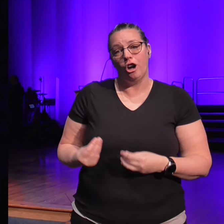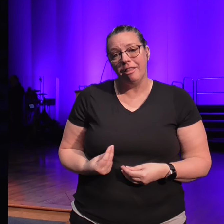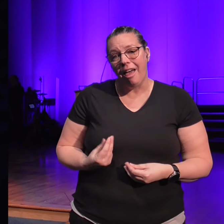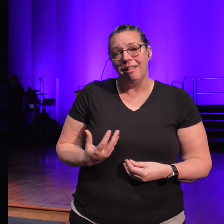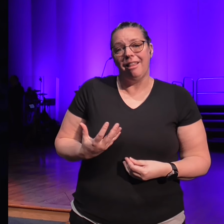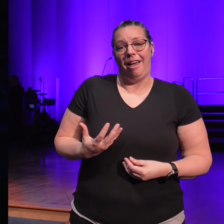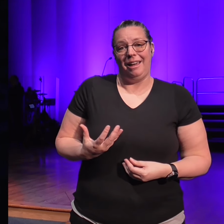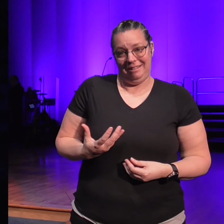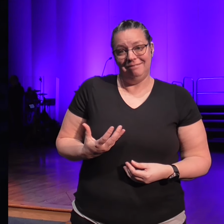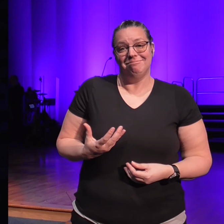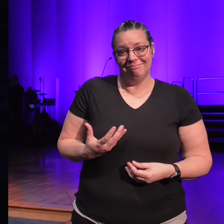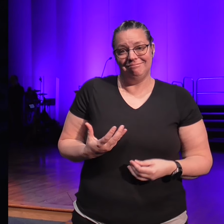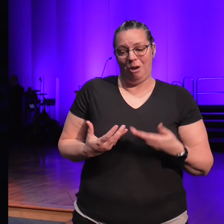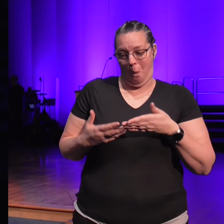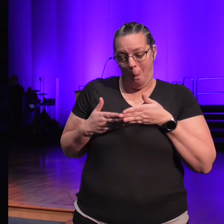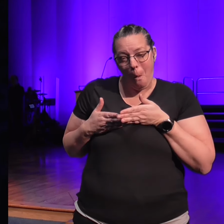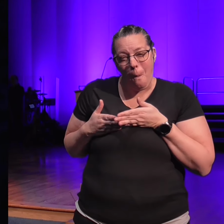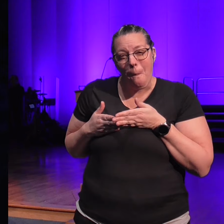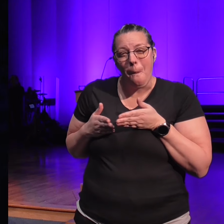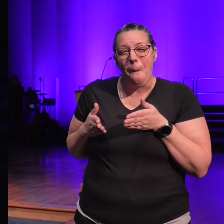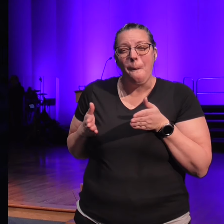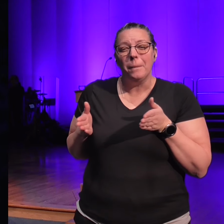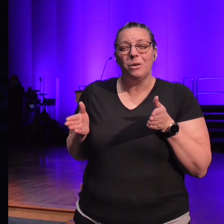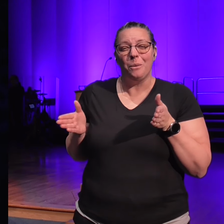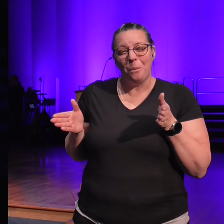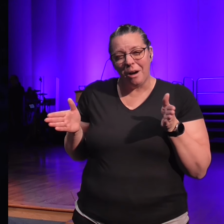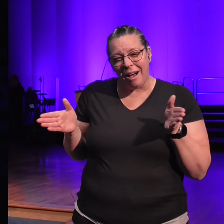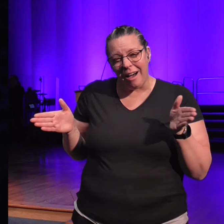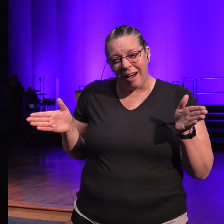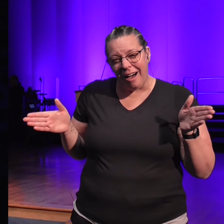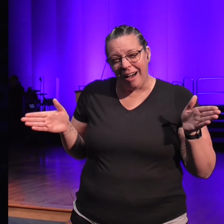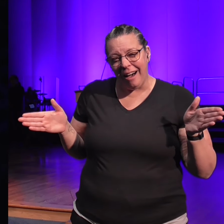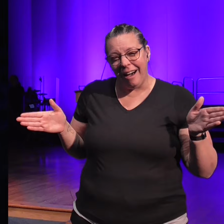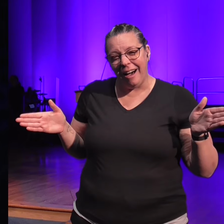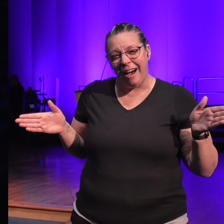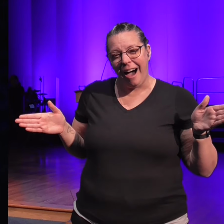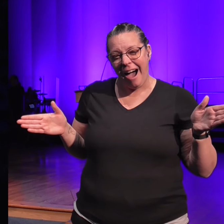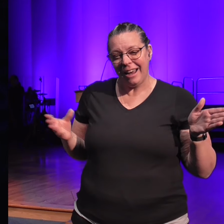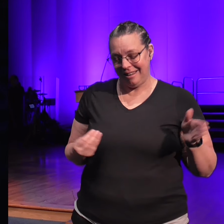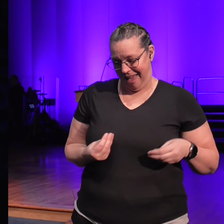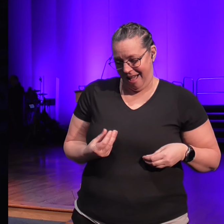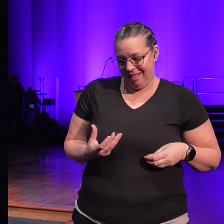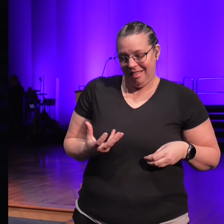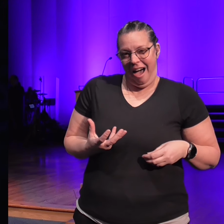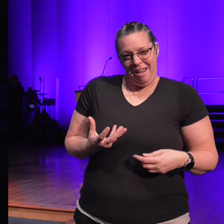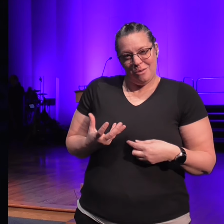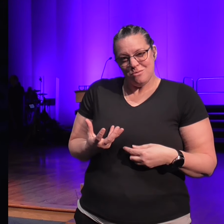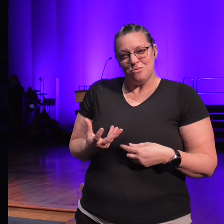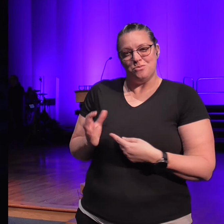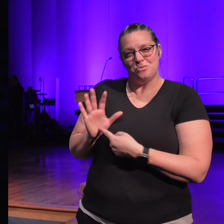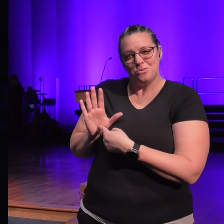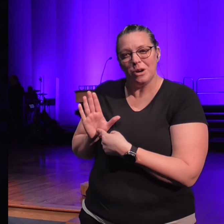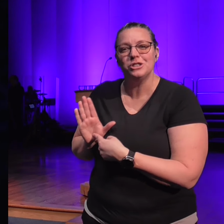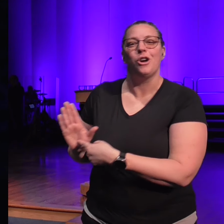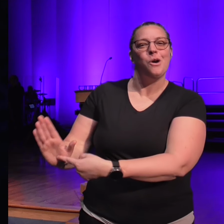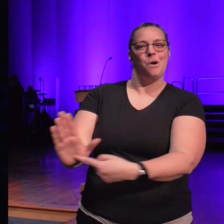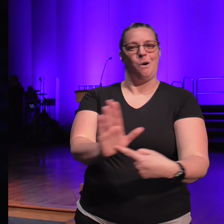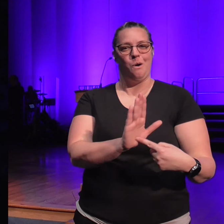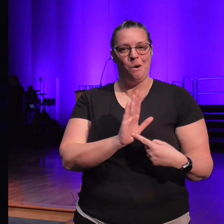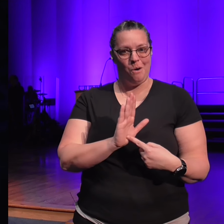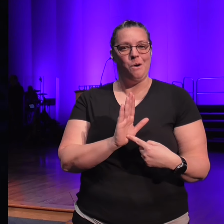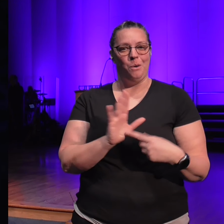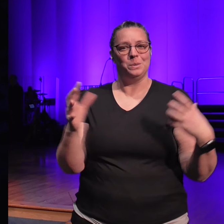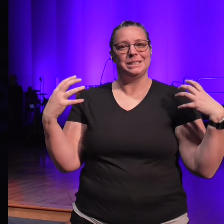it wide, and recognize that the light of compassion beams forth. The light of healing heals